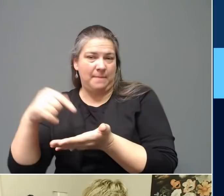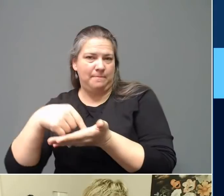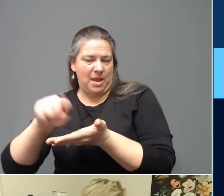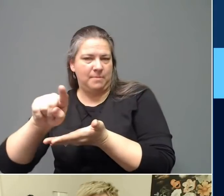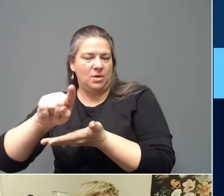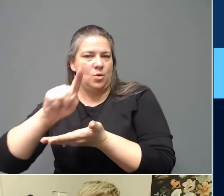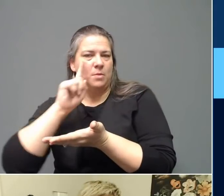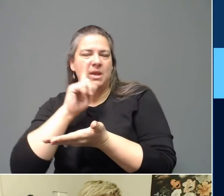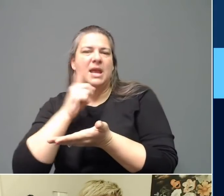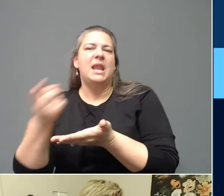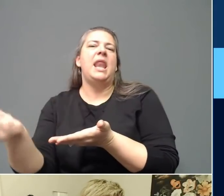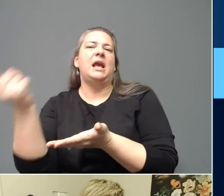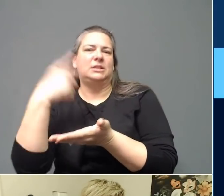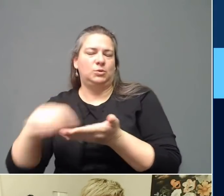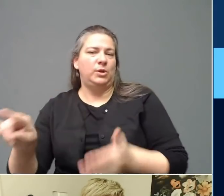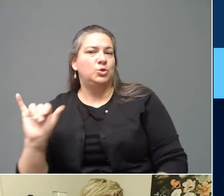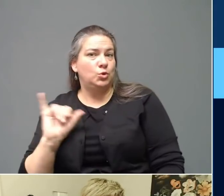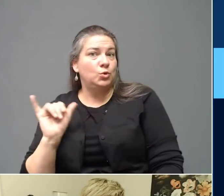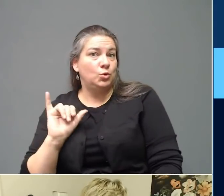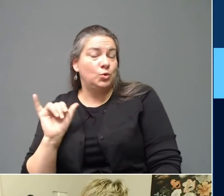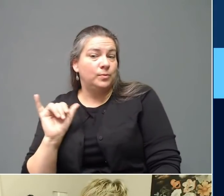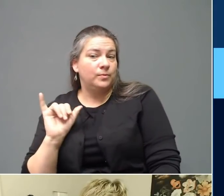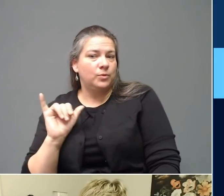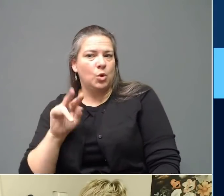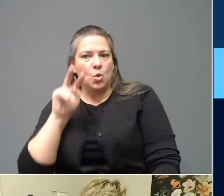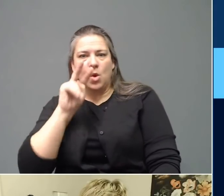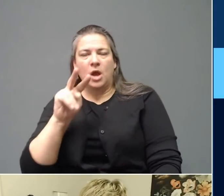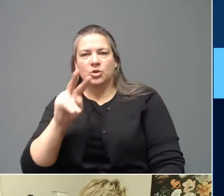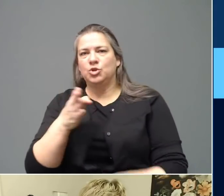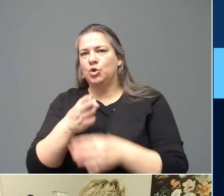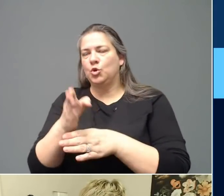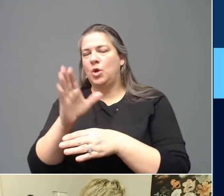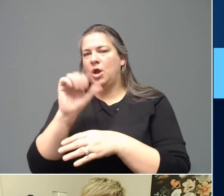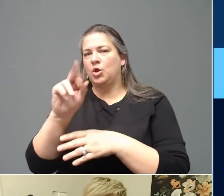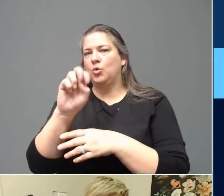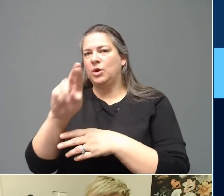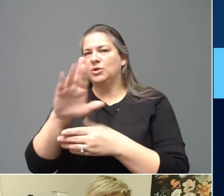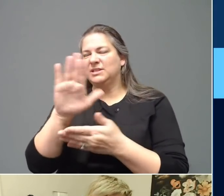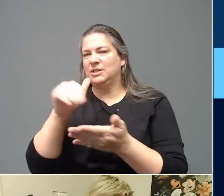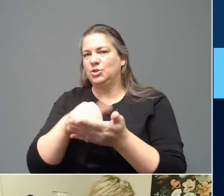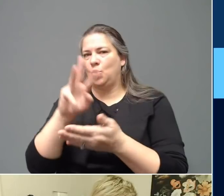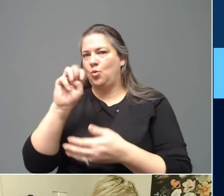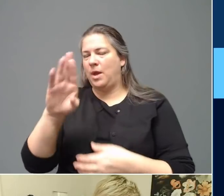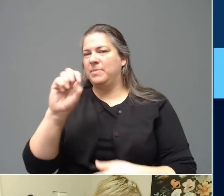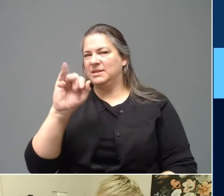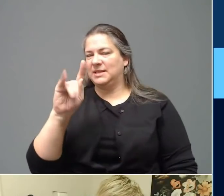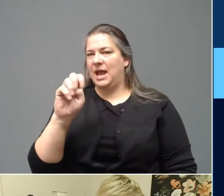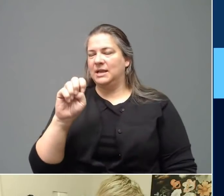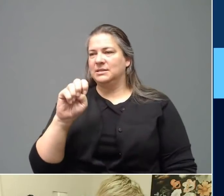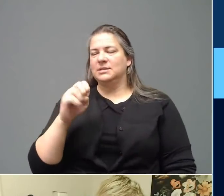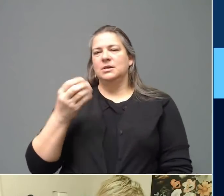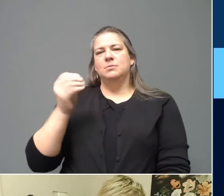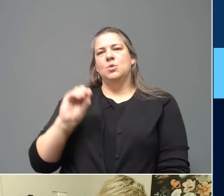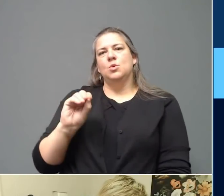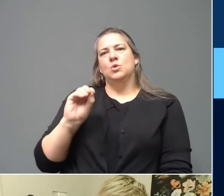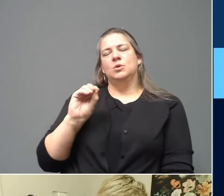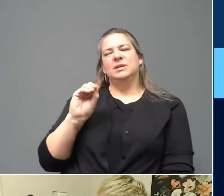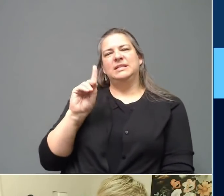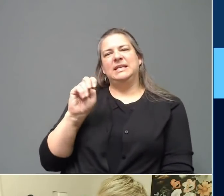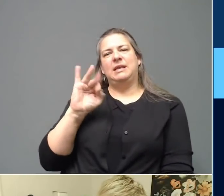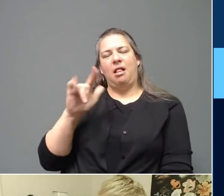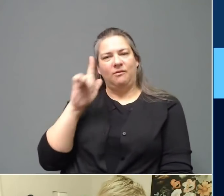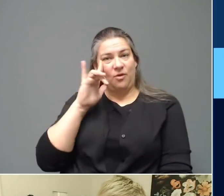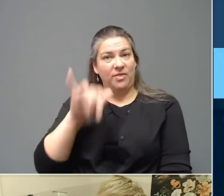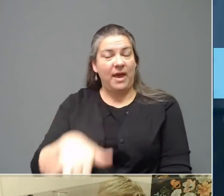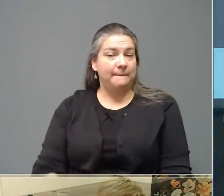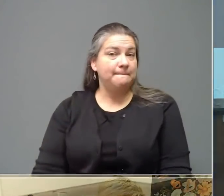week also. Please watch the Career Center website for updates on timing and more specific details about those payments.